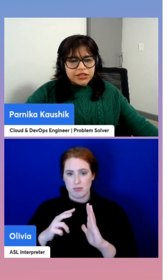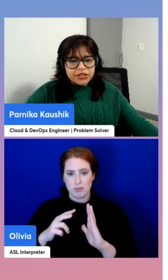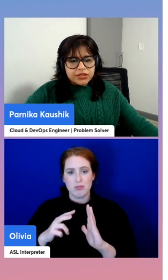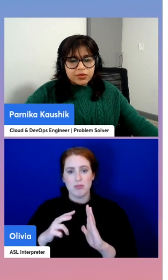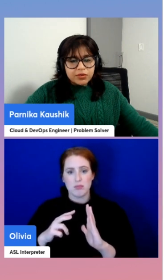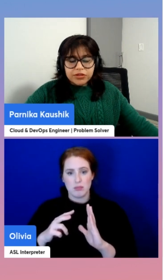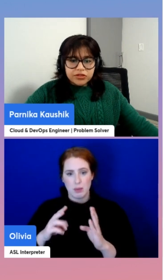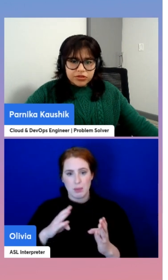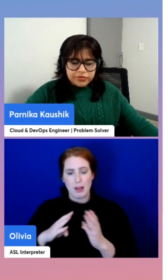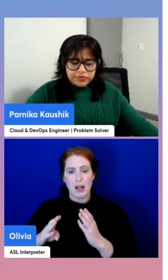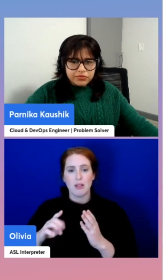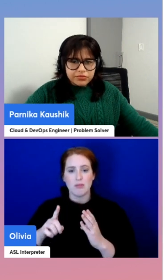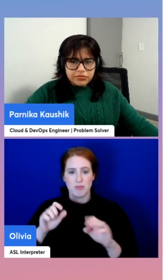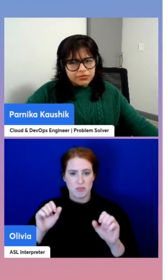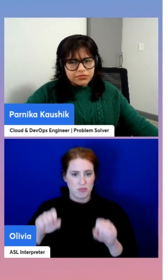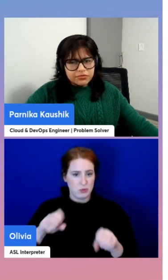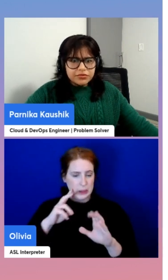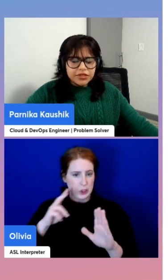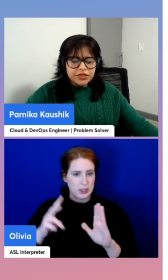this is Vault install.